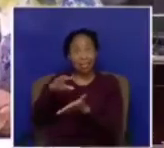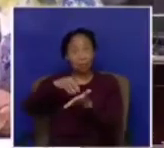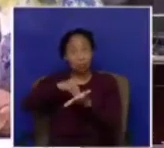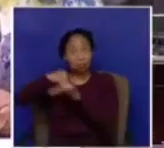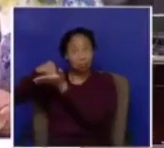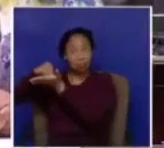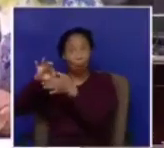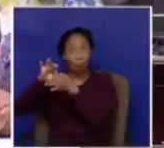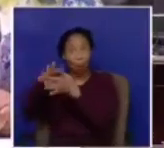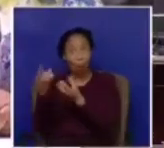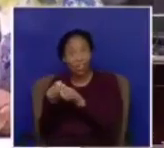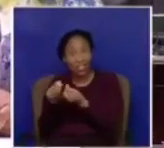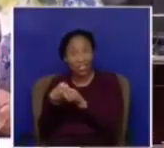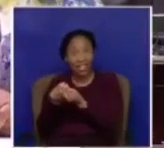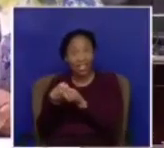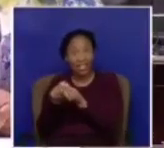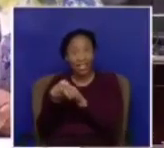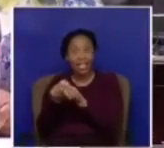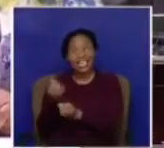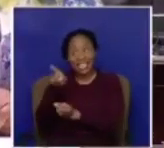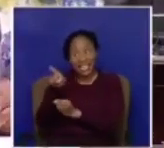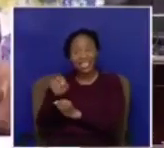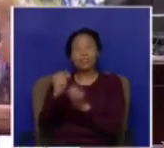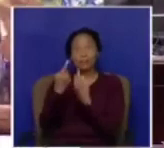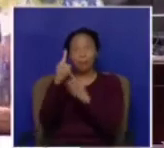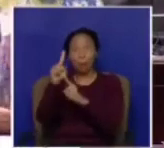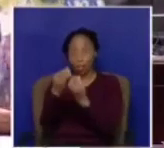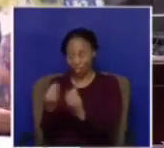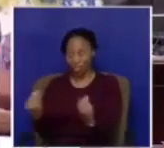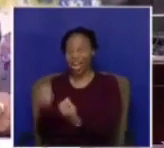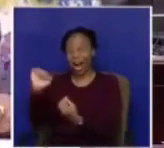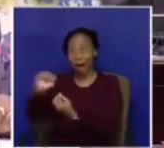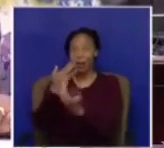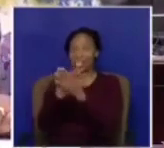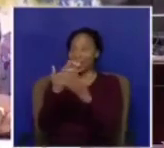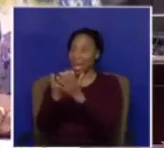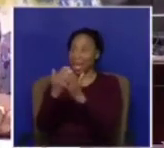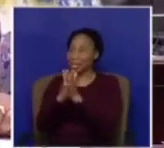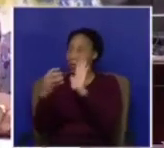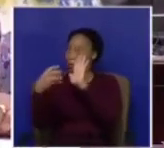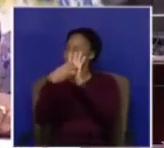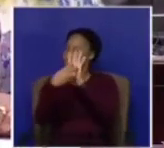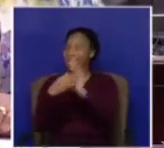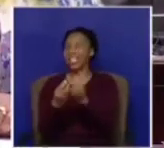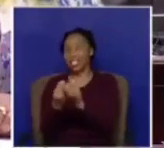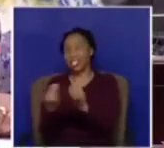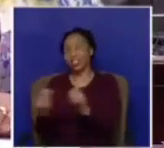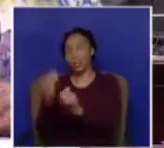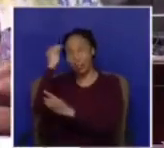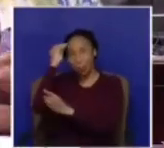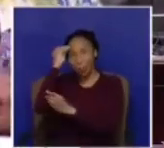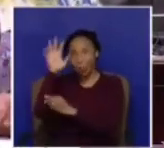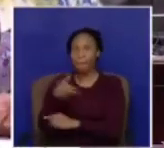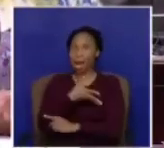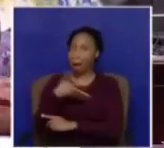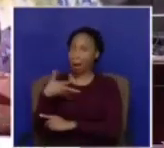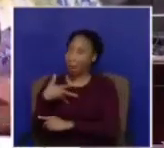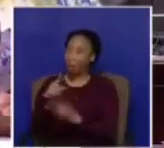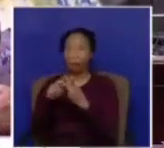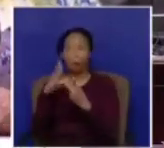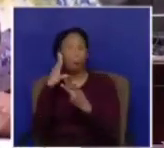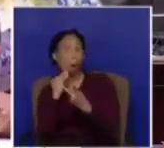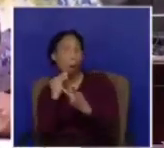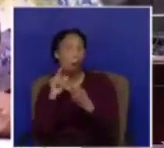home, that one is for your children. You can frame it so that they know that mommy or gogo